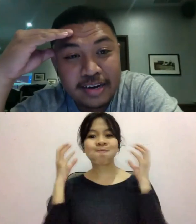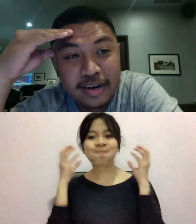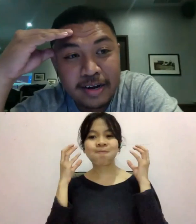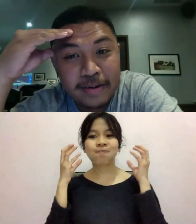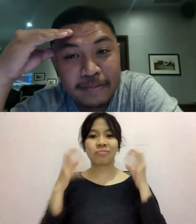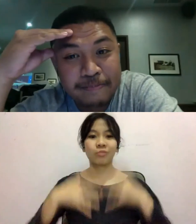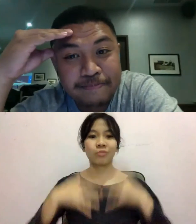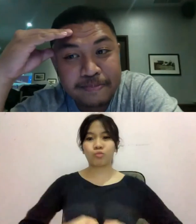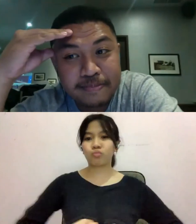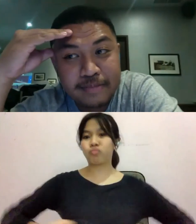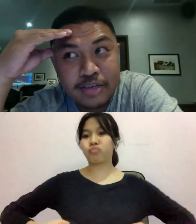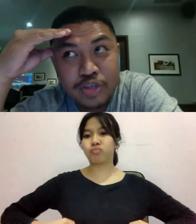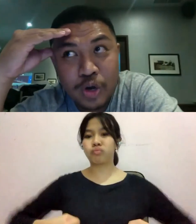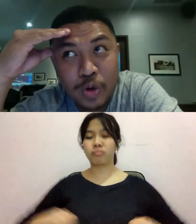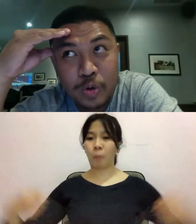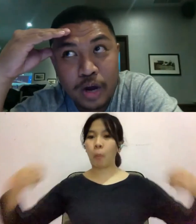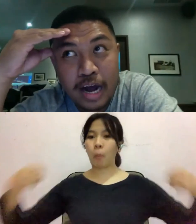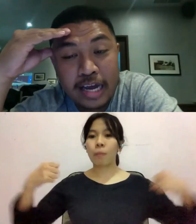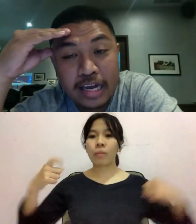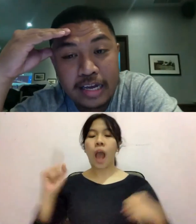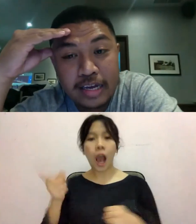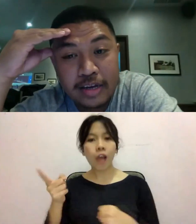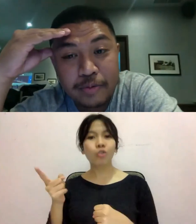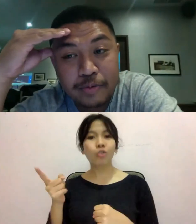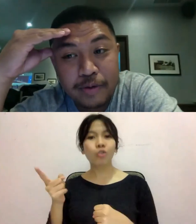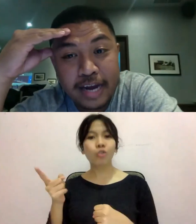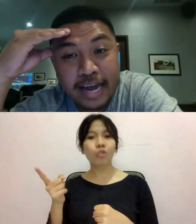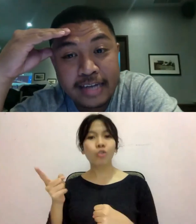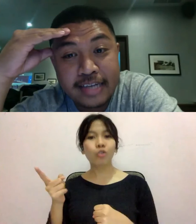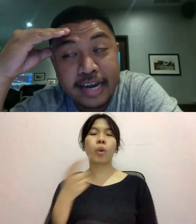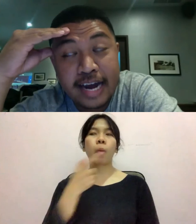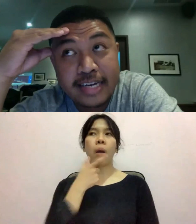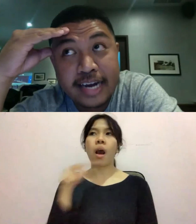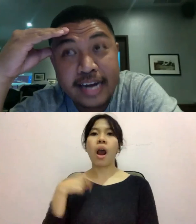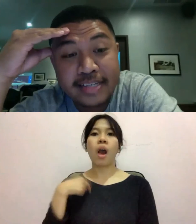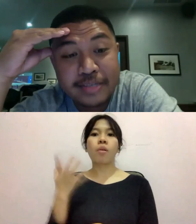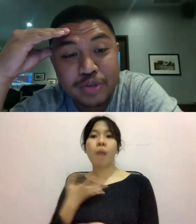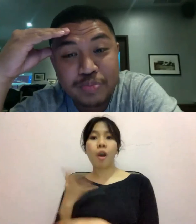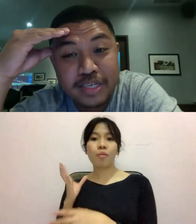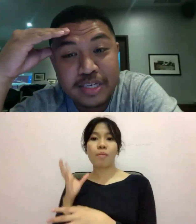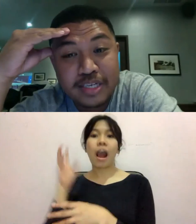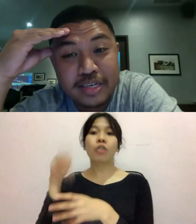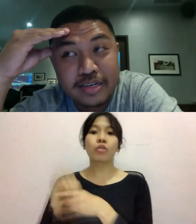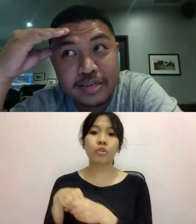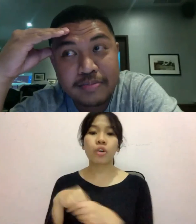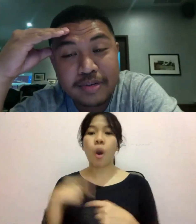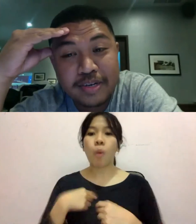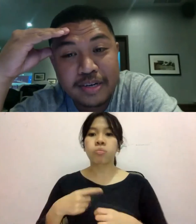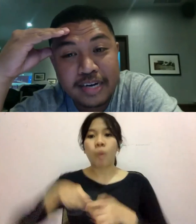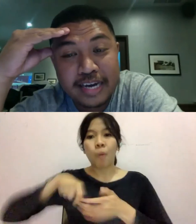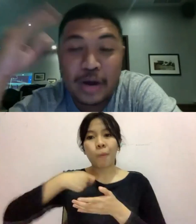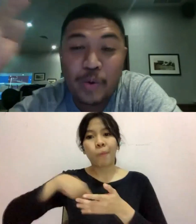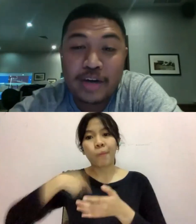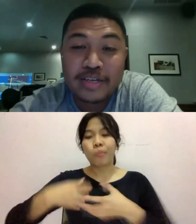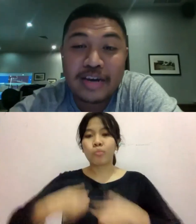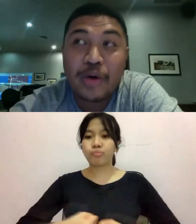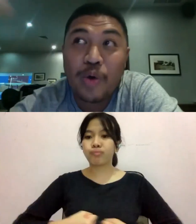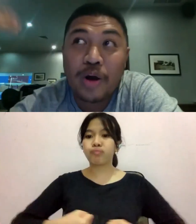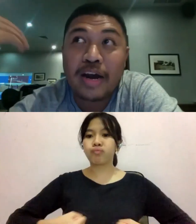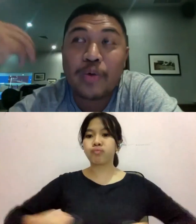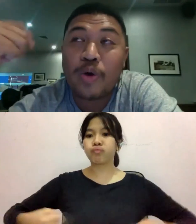then so I asked them to be like I